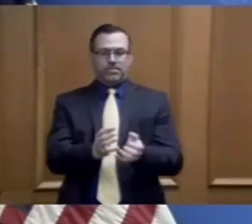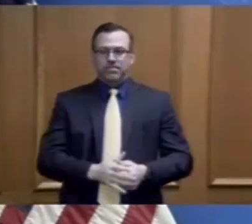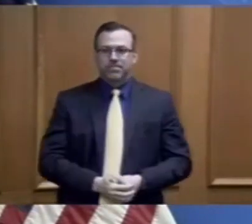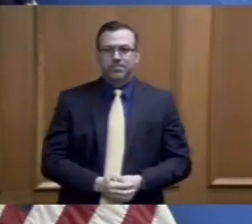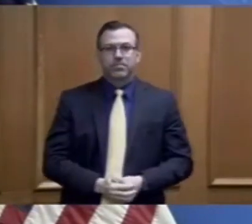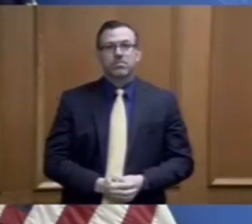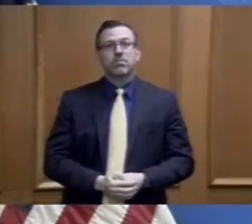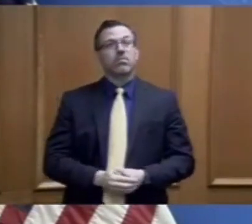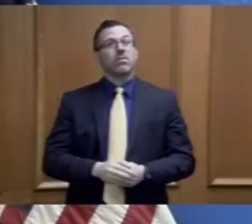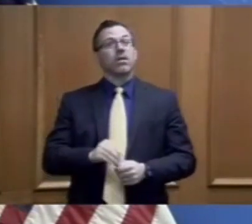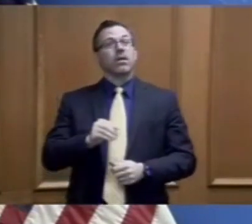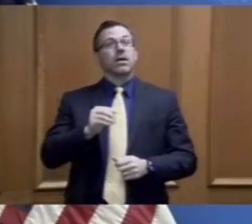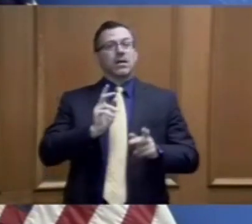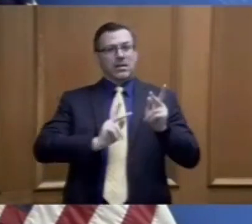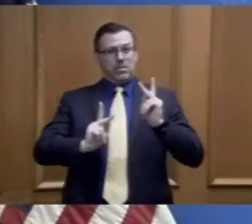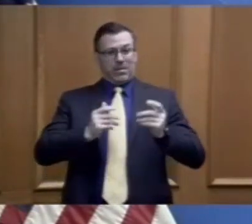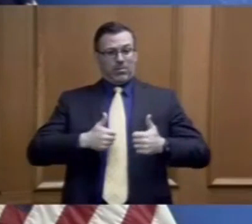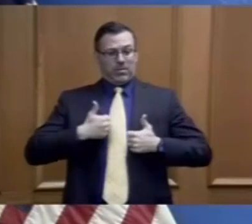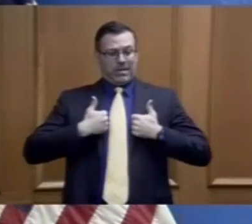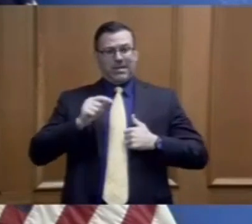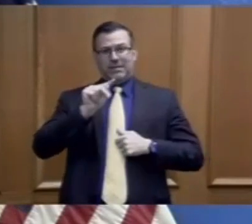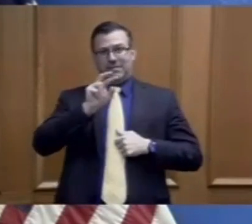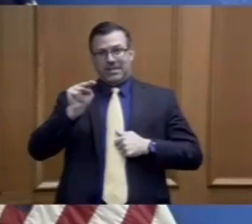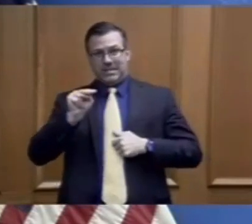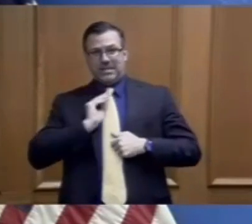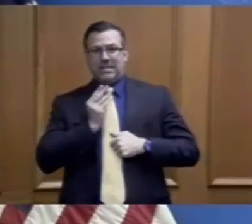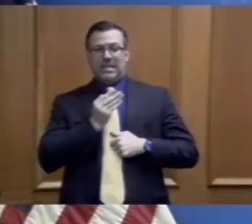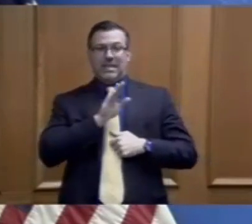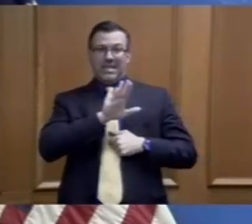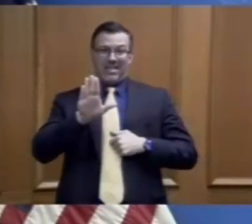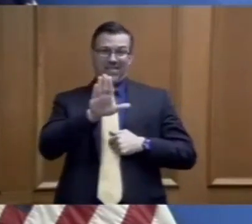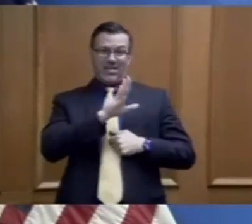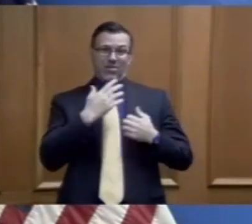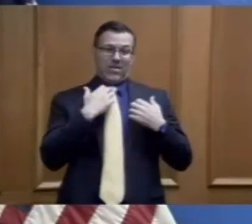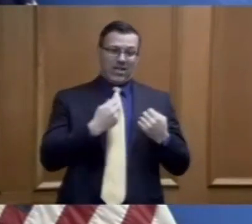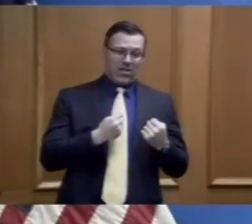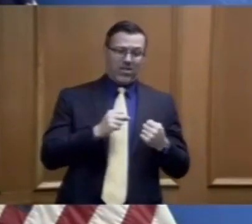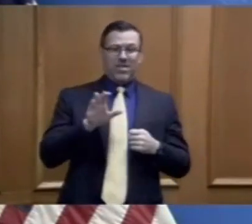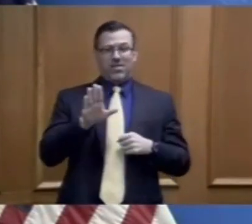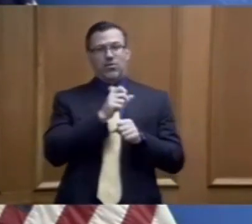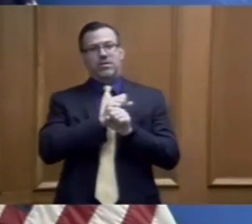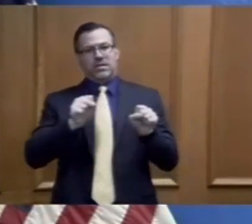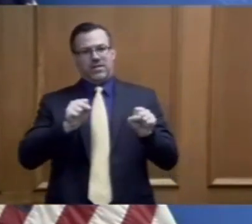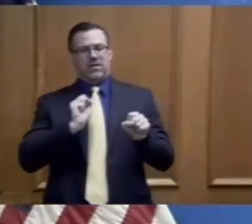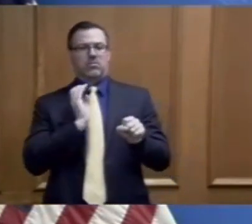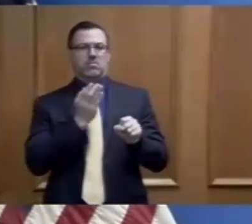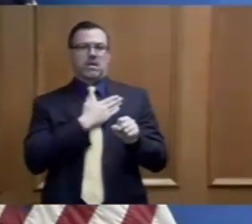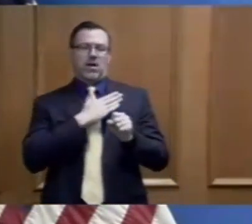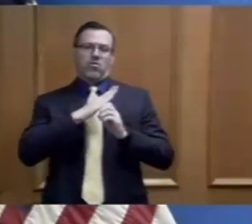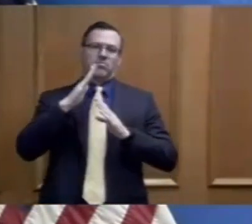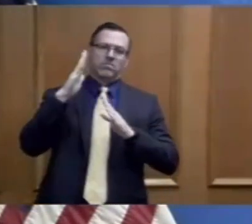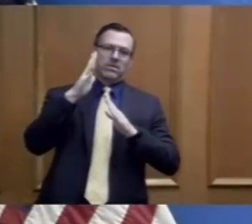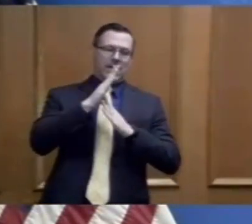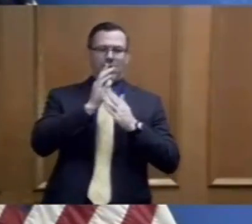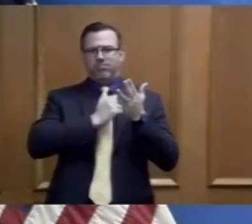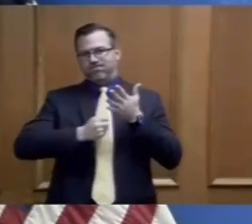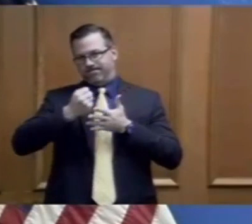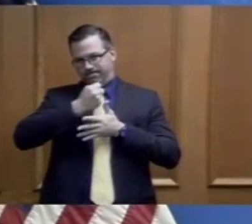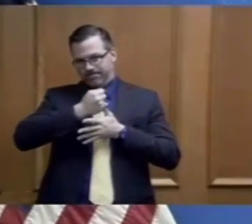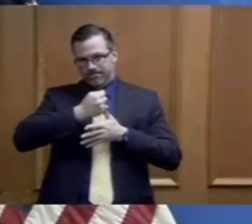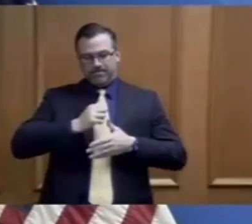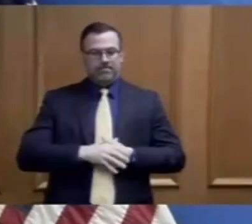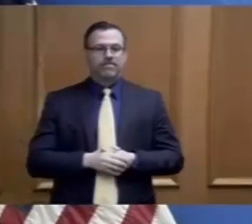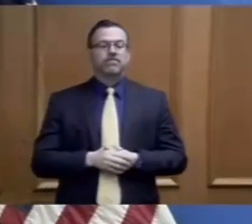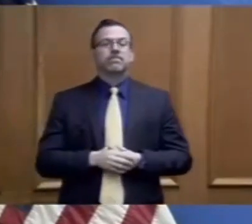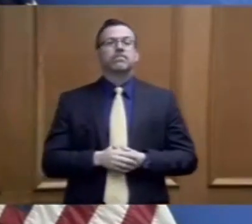of Tennesseans remains our #1 priority. Much of our state's current success in this